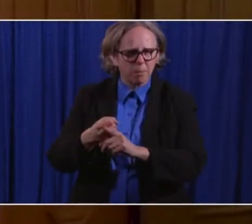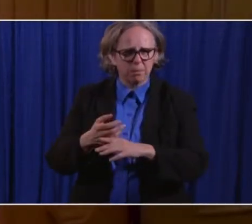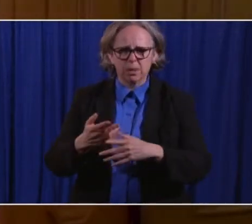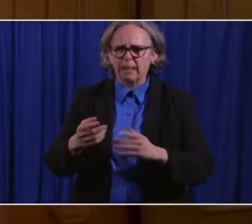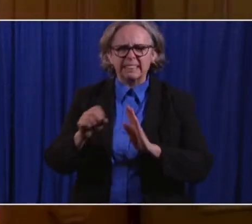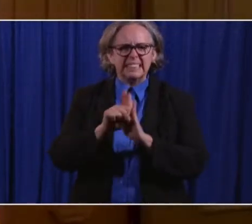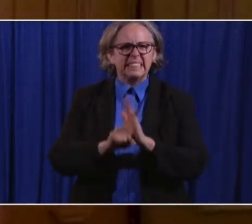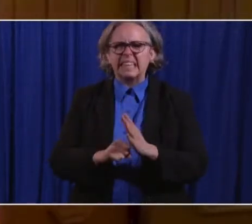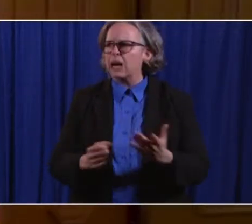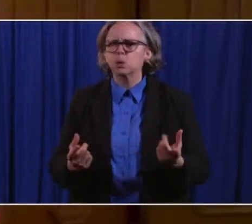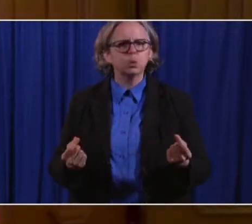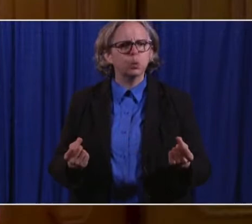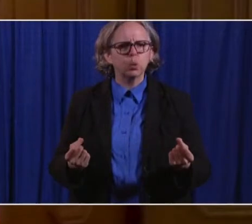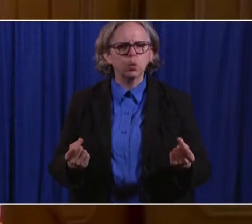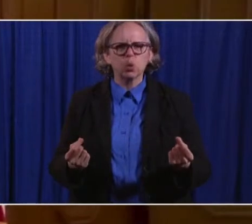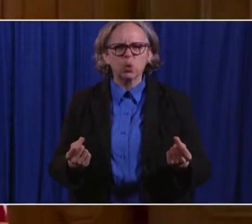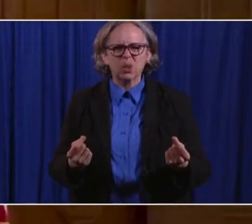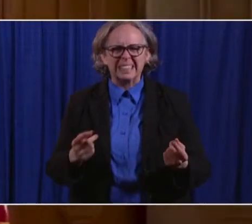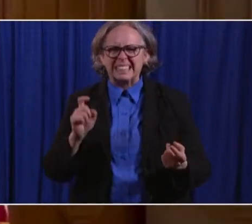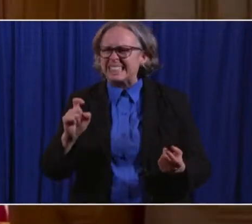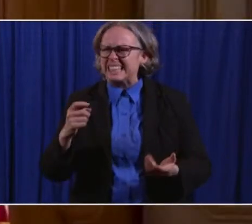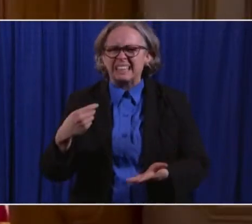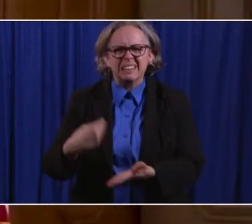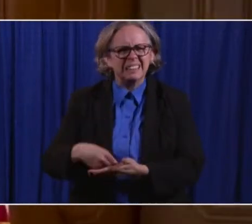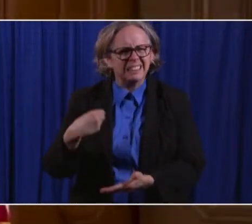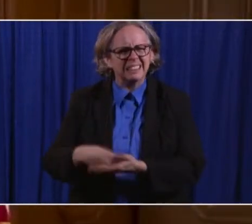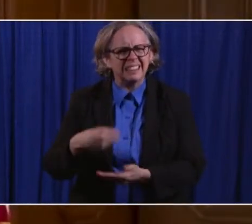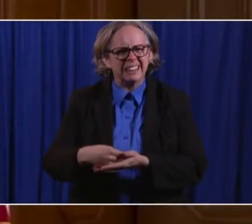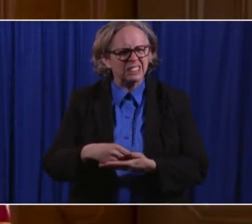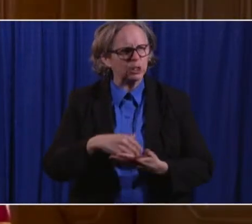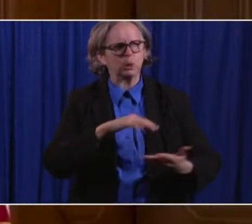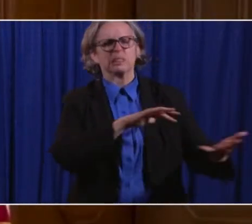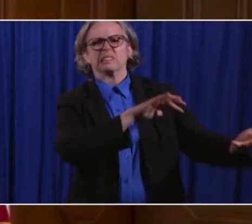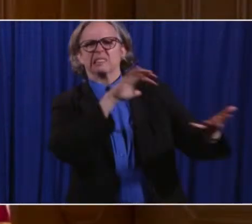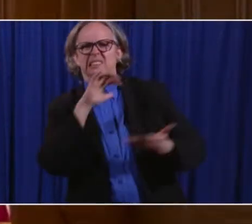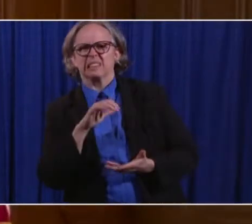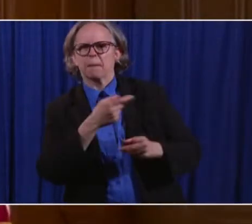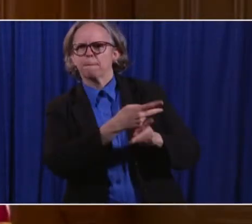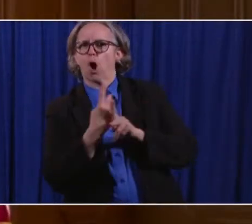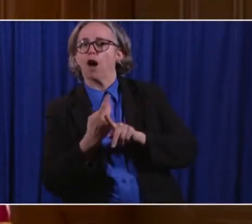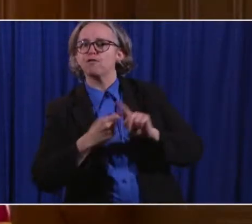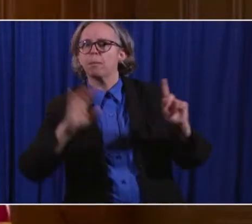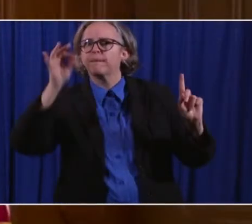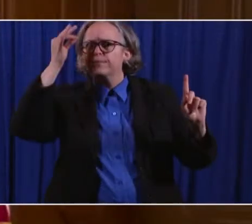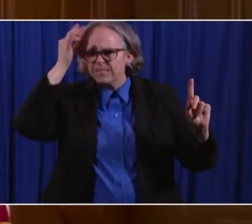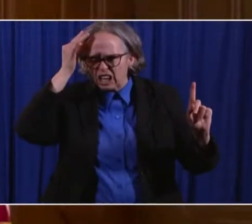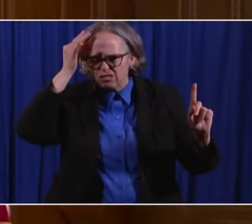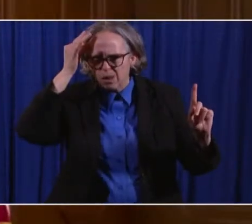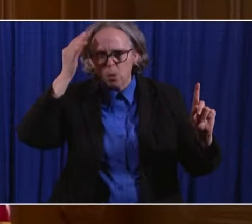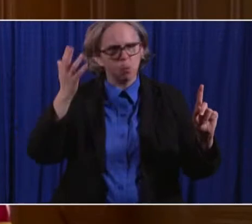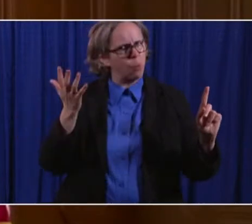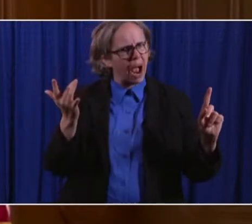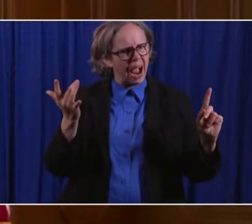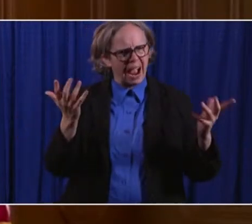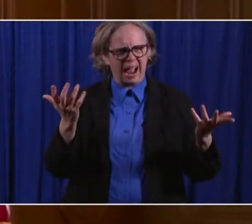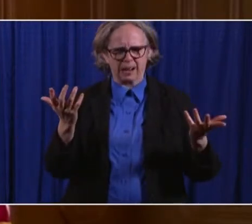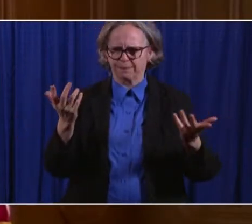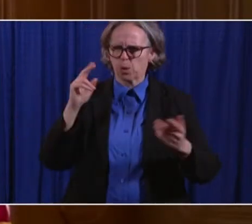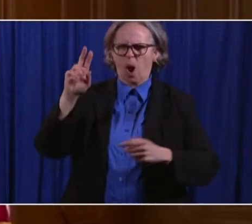in regard to the unemployment compensation fund. That debt at this point is